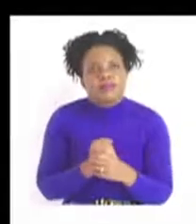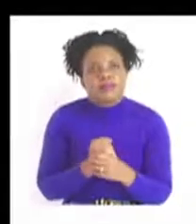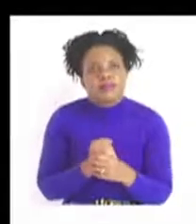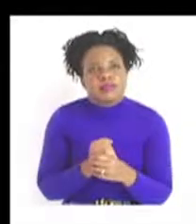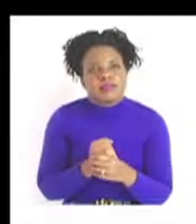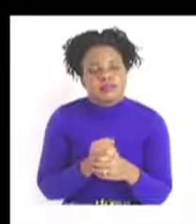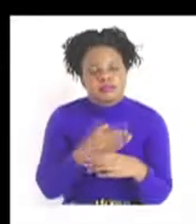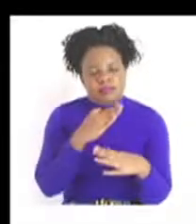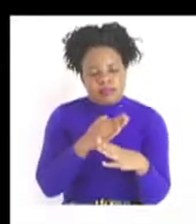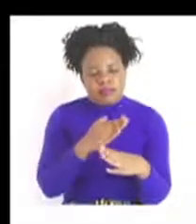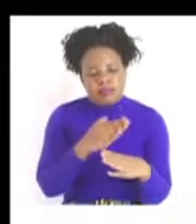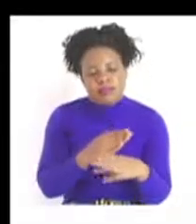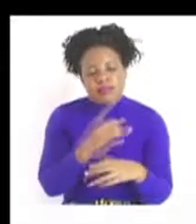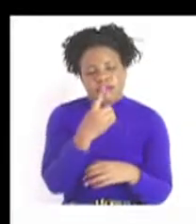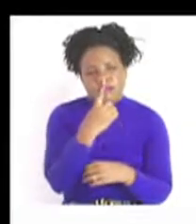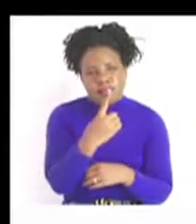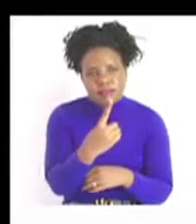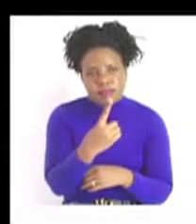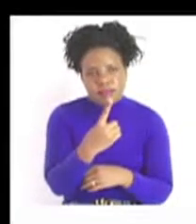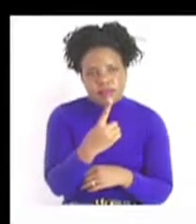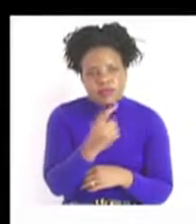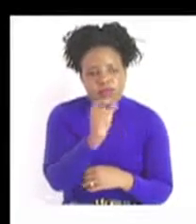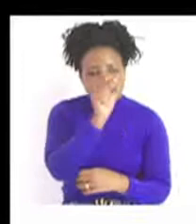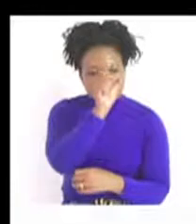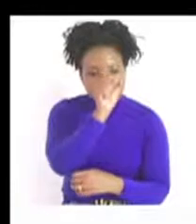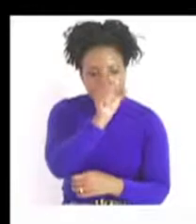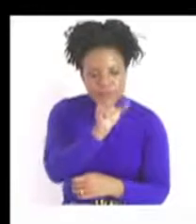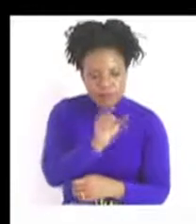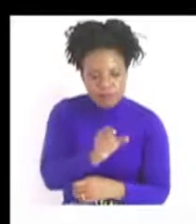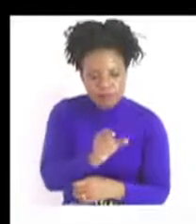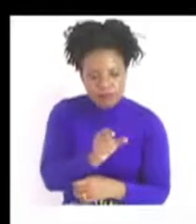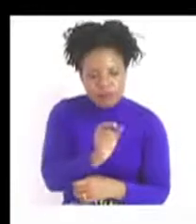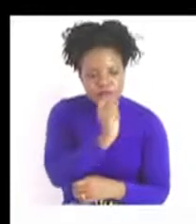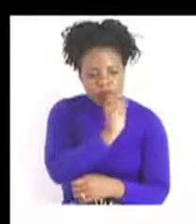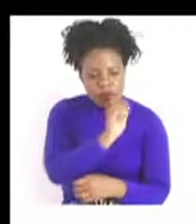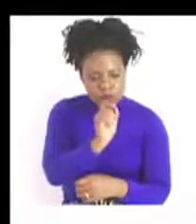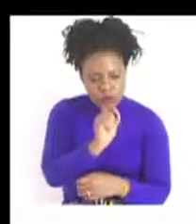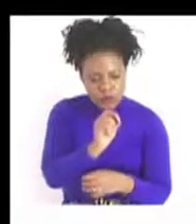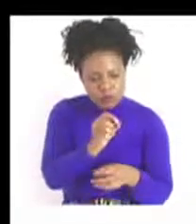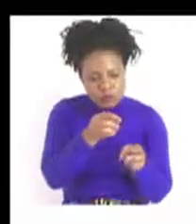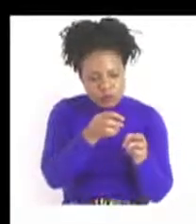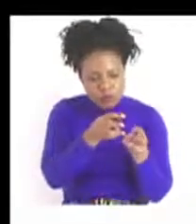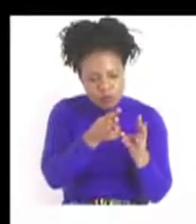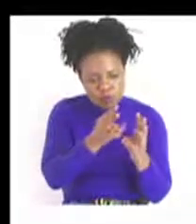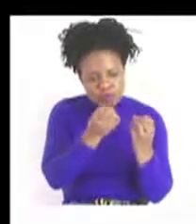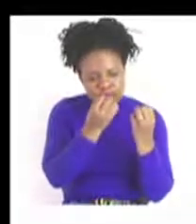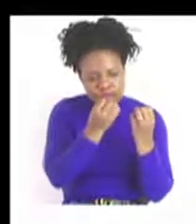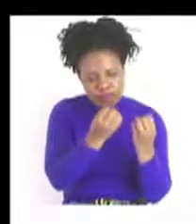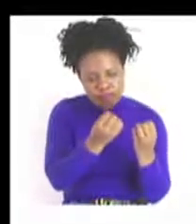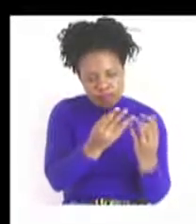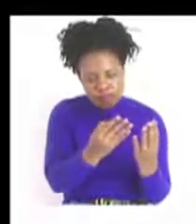The first activity is to change the nouns from plural to singular.